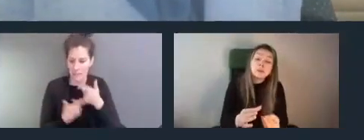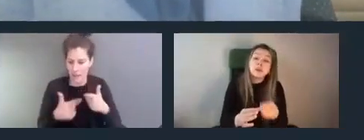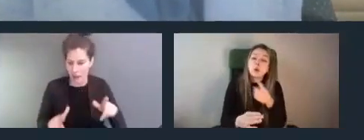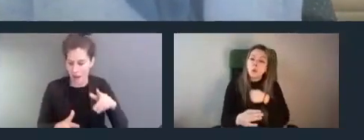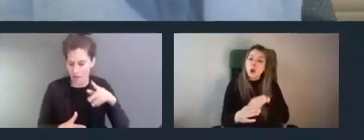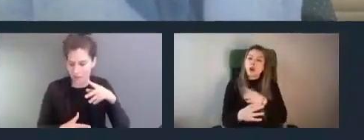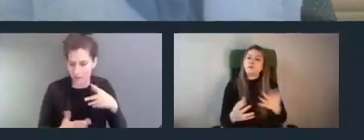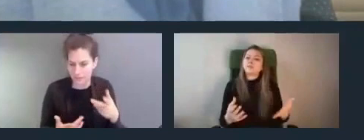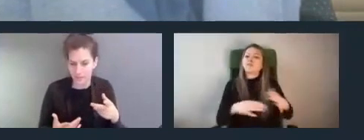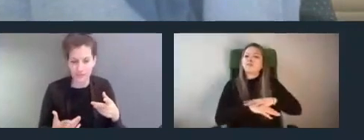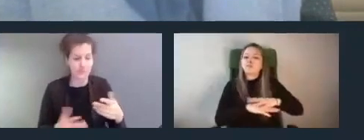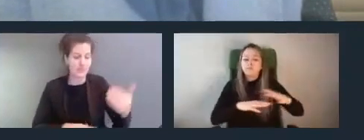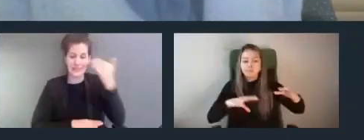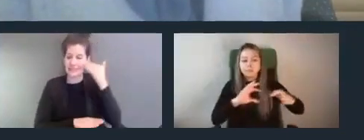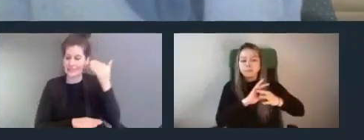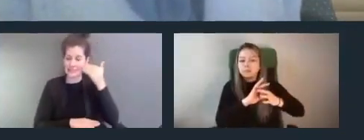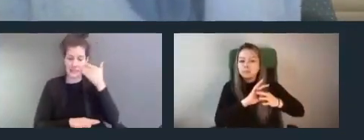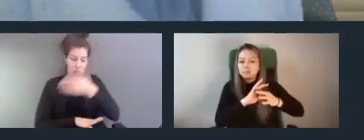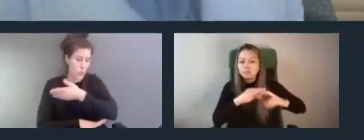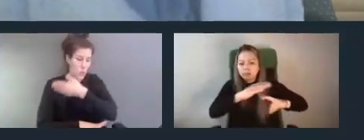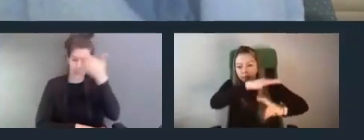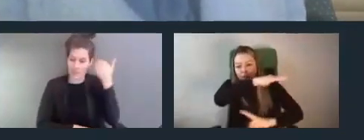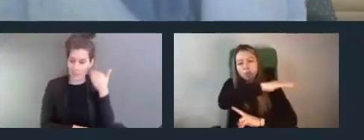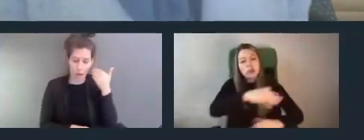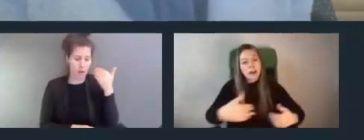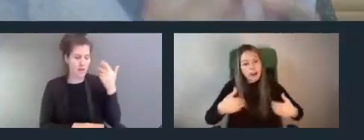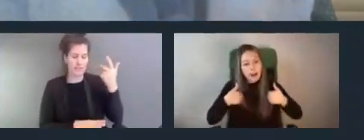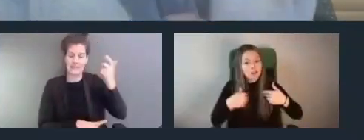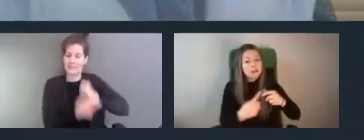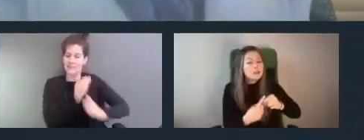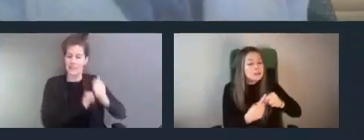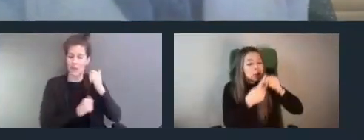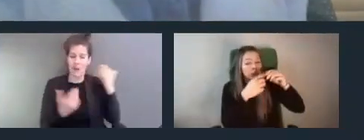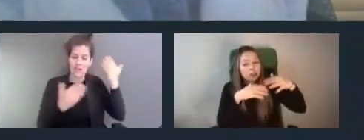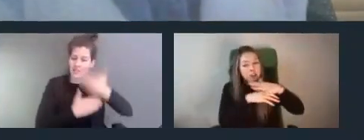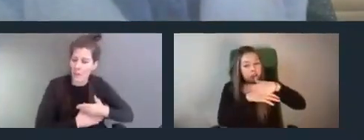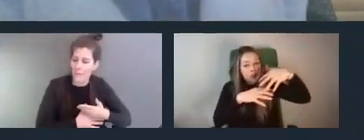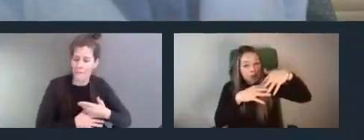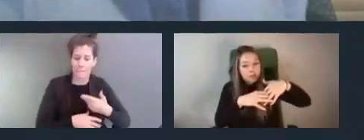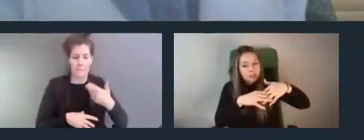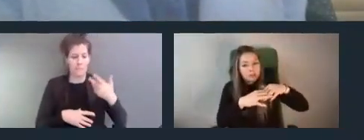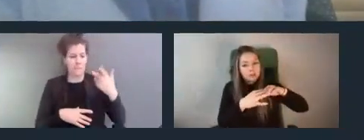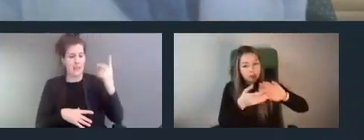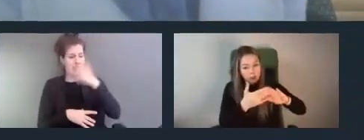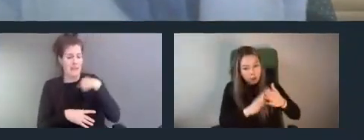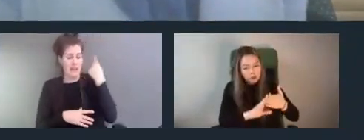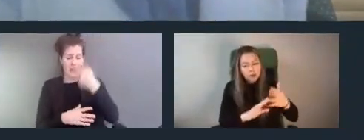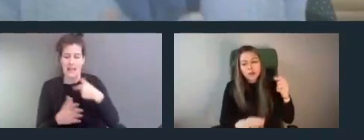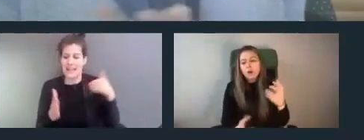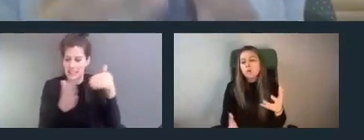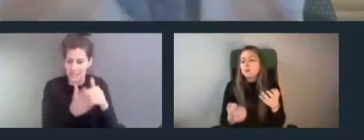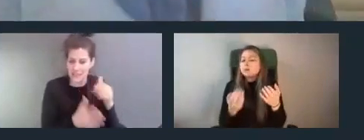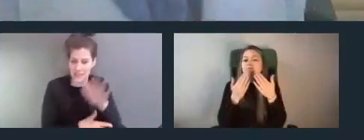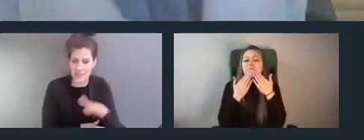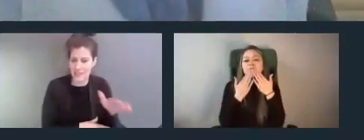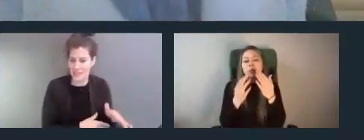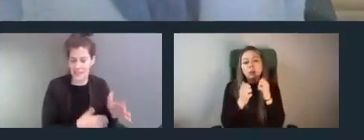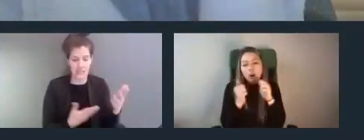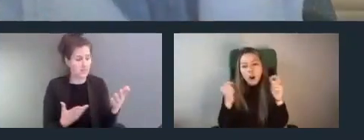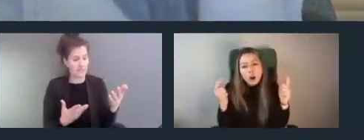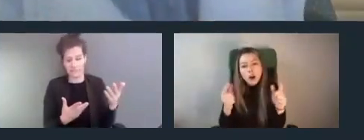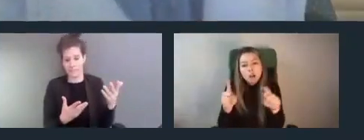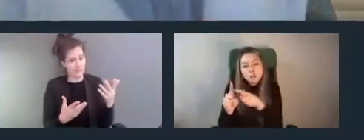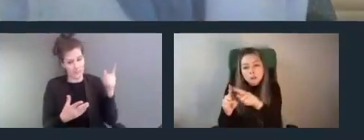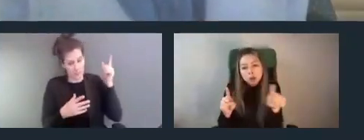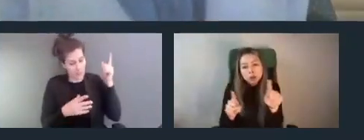especially in the Indigenous communities and the immigrant communities. I thank all of you for the work that you've done. I want to salute you